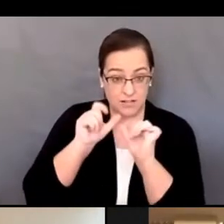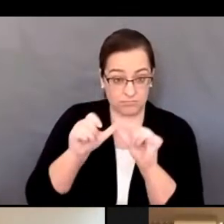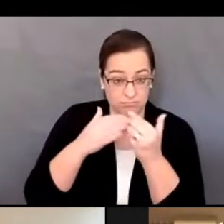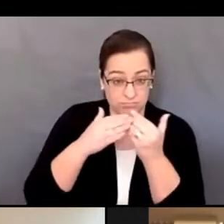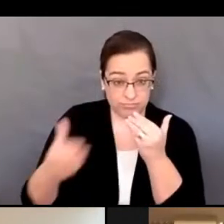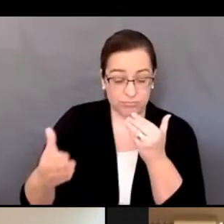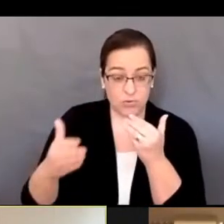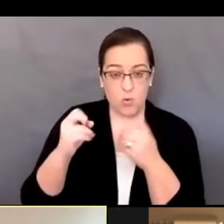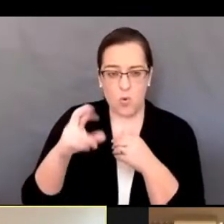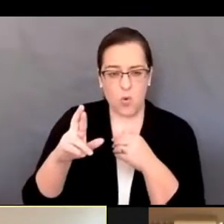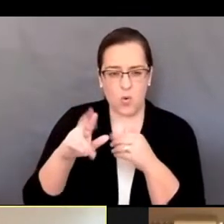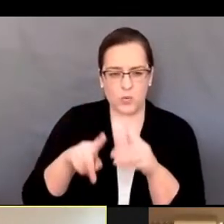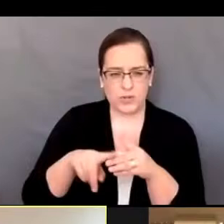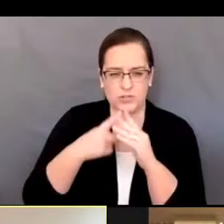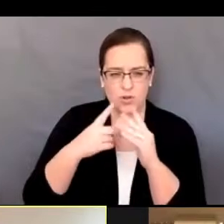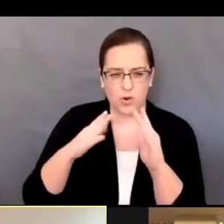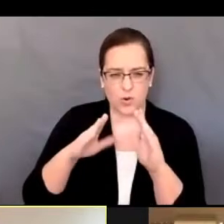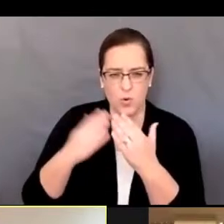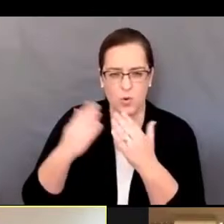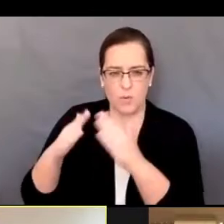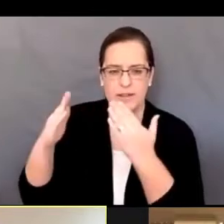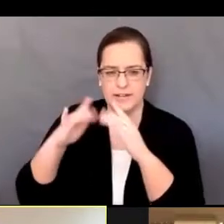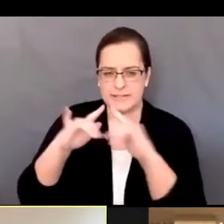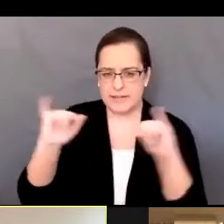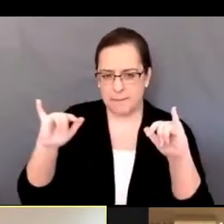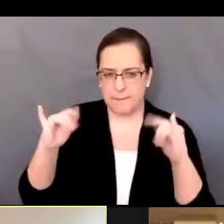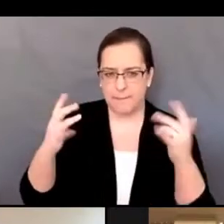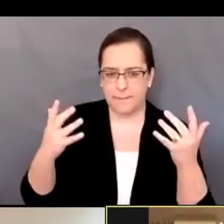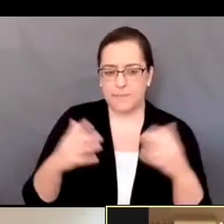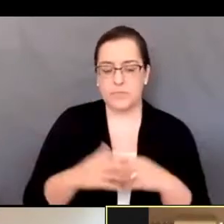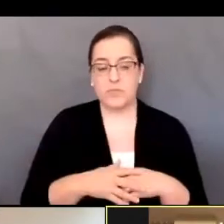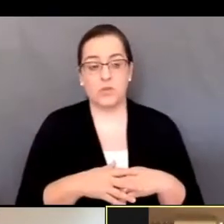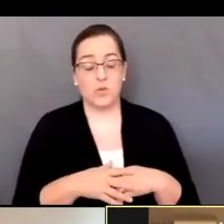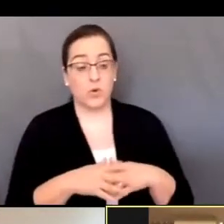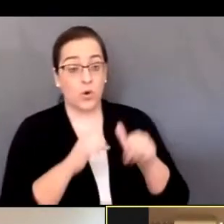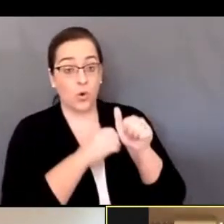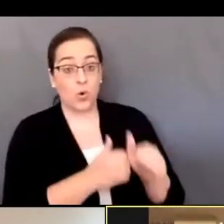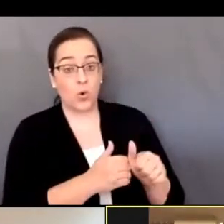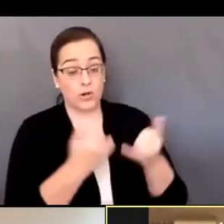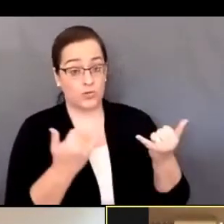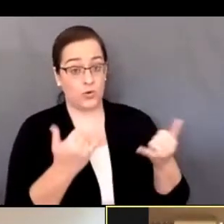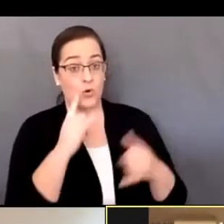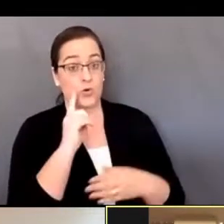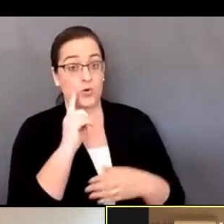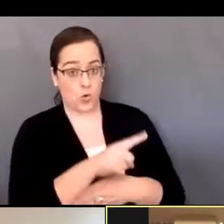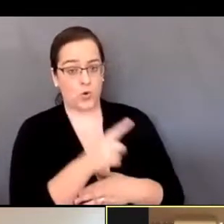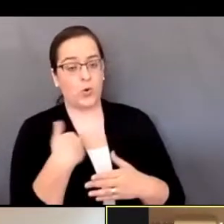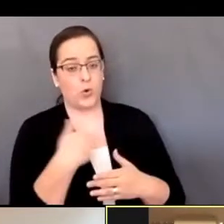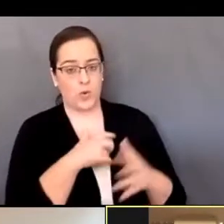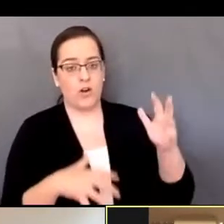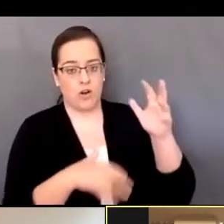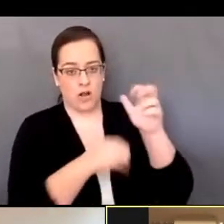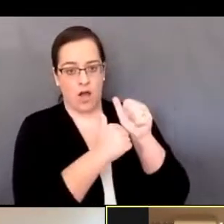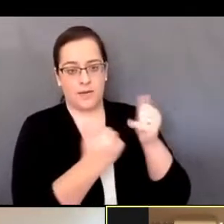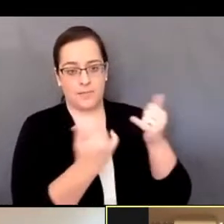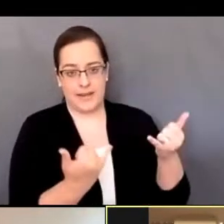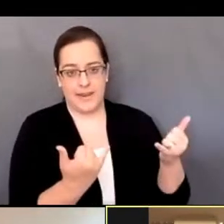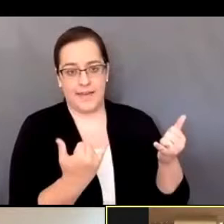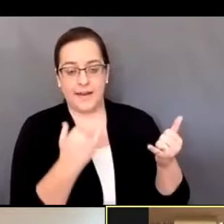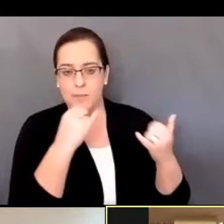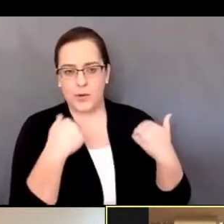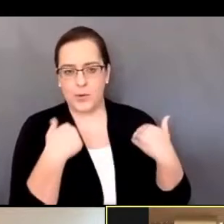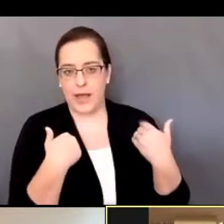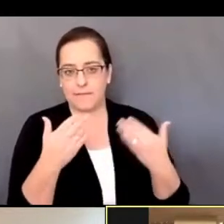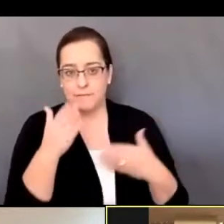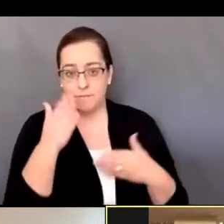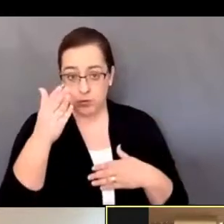we start opening with the rest of the state? Well, according to the current order that we're on, we're caught up now. We don't have any indication that future